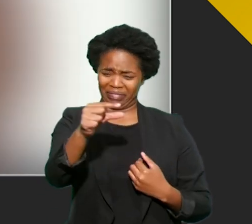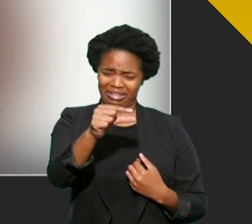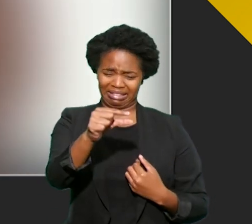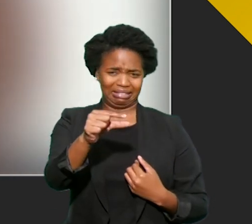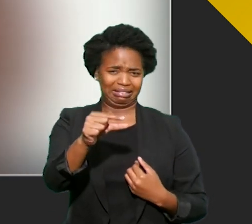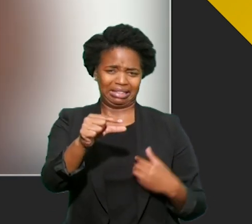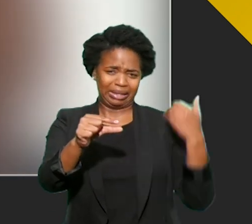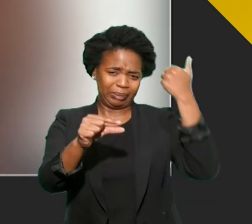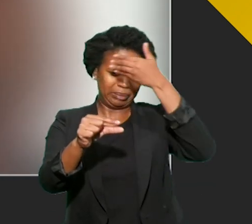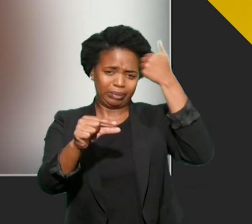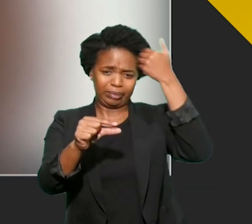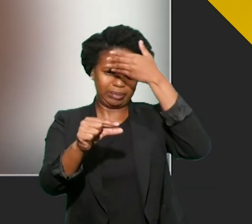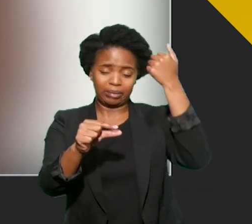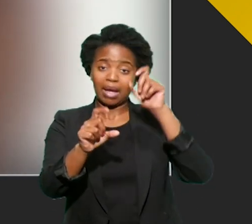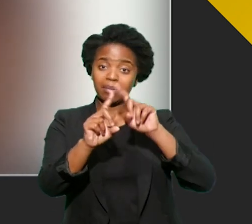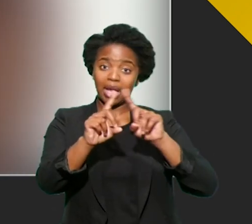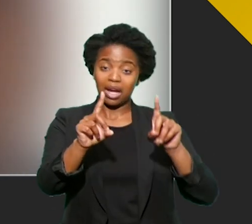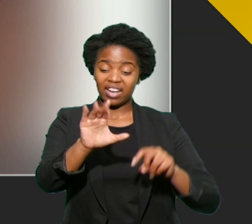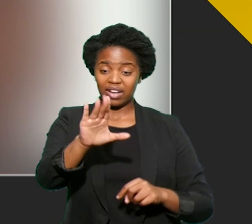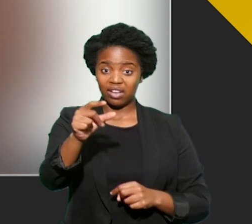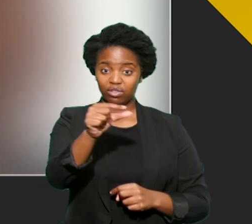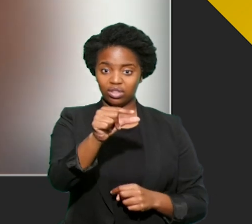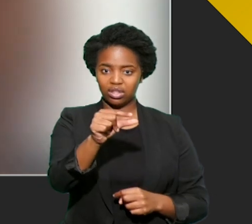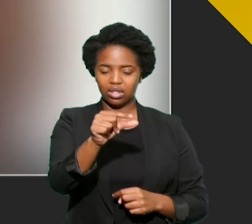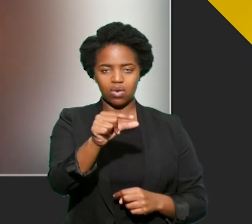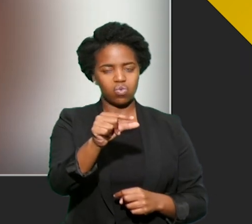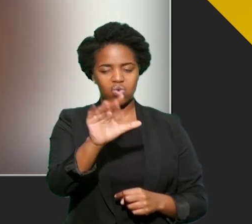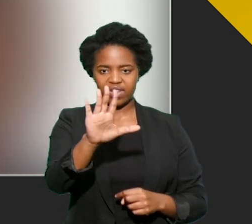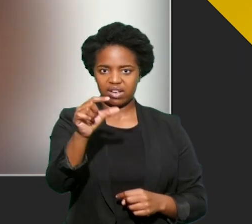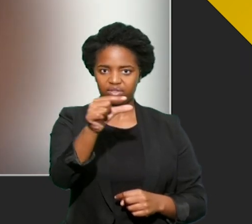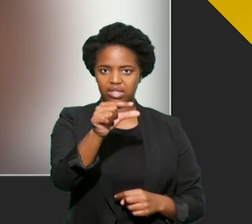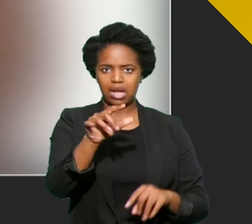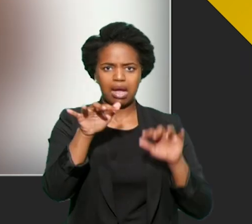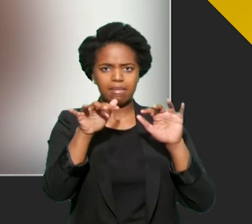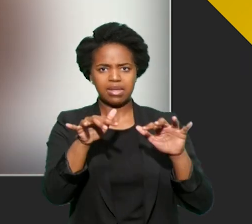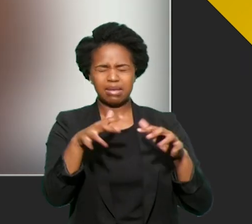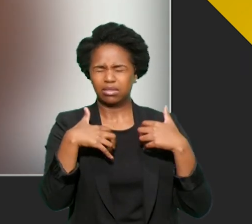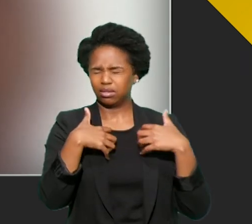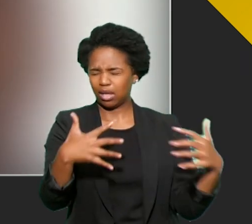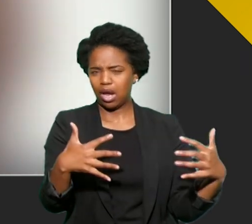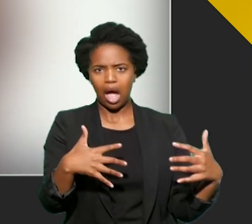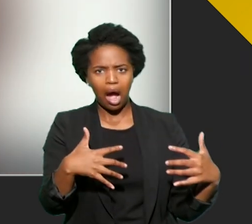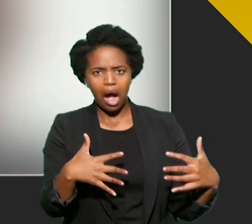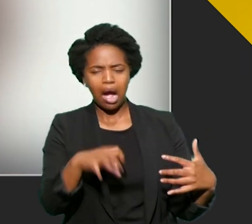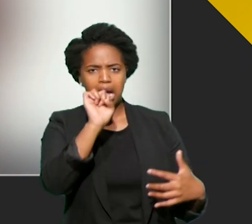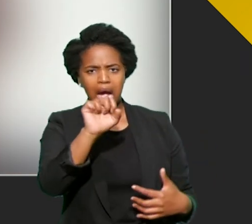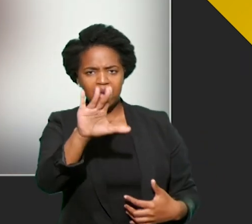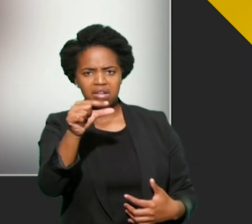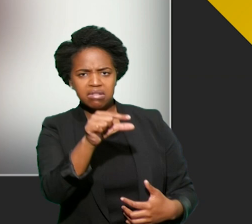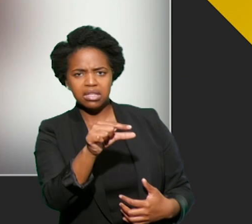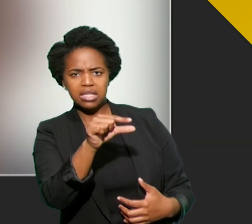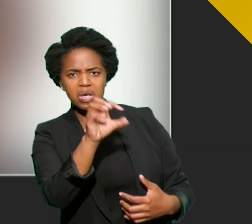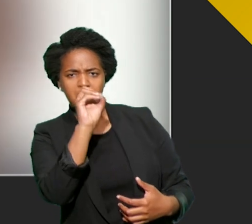I do know is that as soon as the topic comes up, or that word 5G, there's a horde of conspiracy theorists